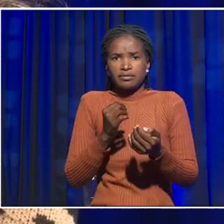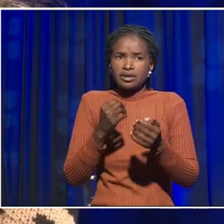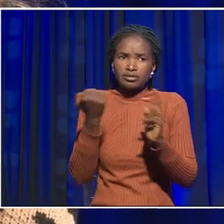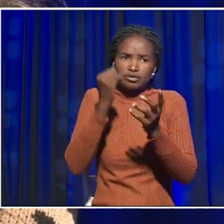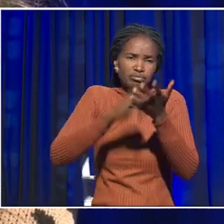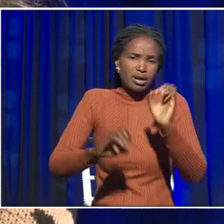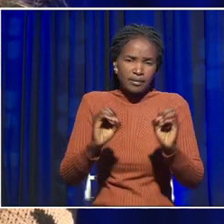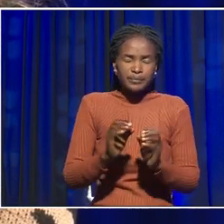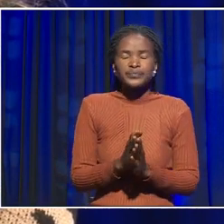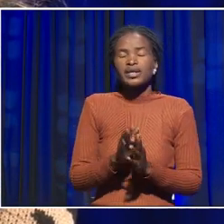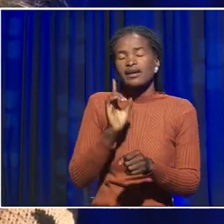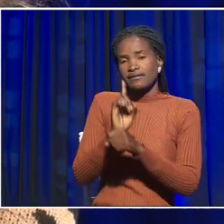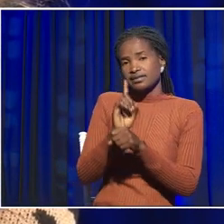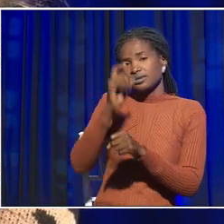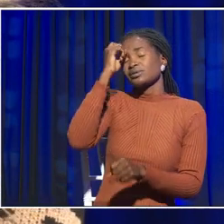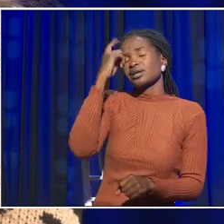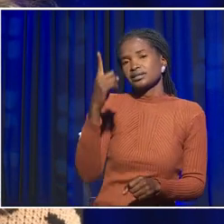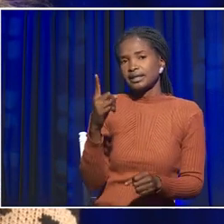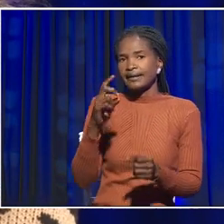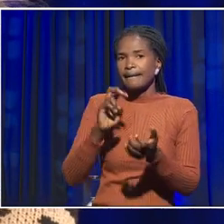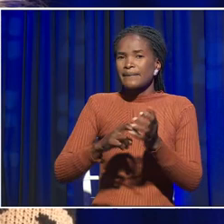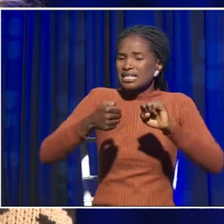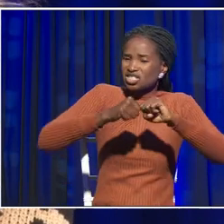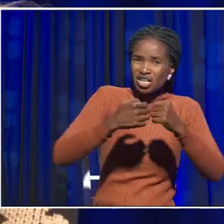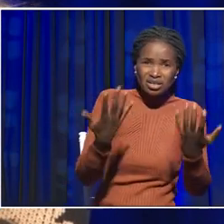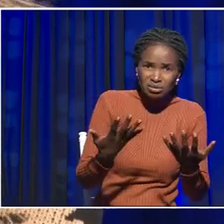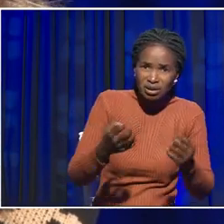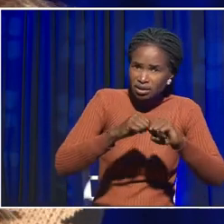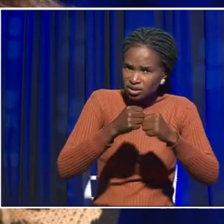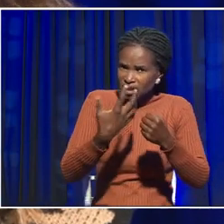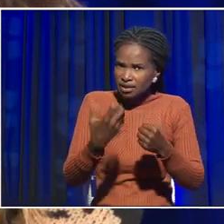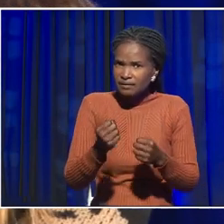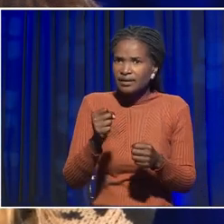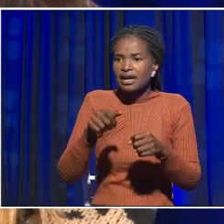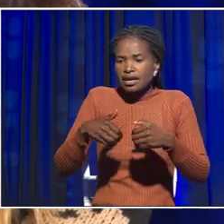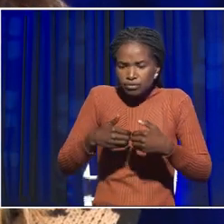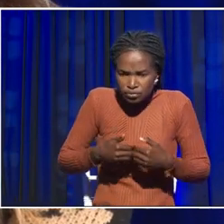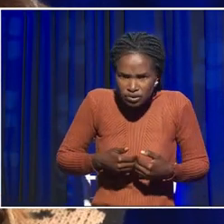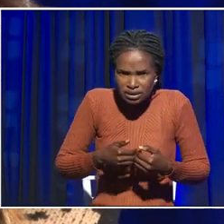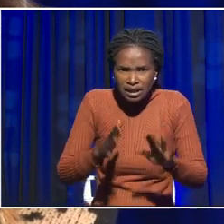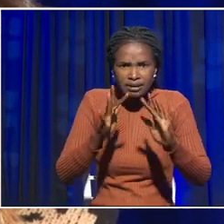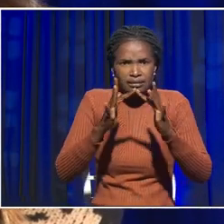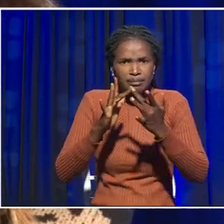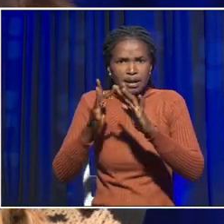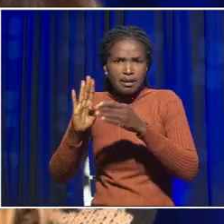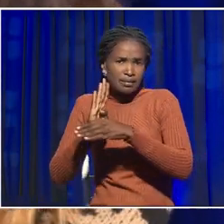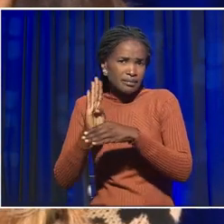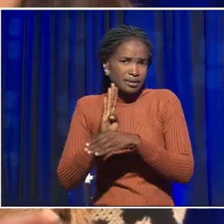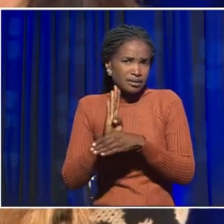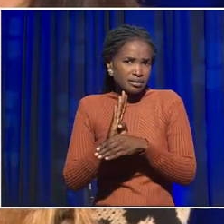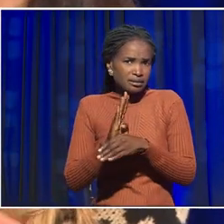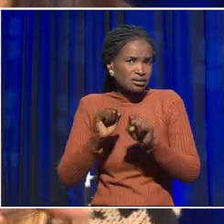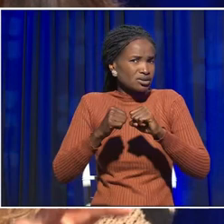we would have to understand if what is the challenge? Is there a challenge? So for him to set up an e-commerce, probably that is